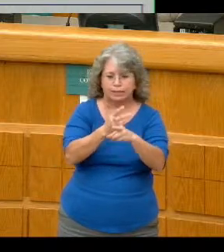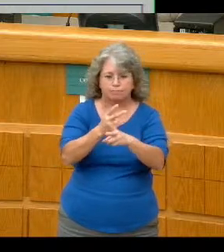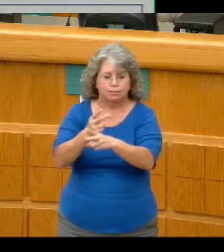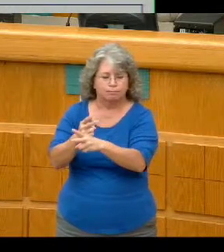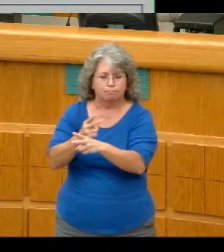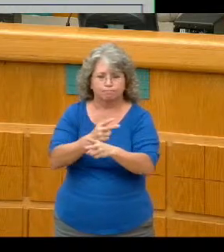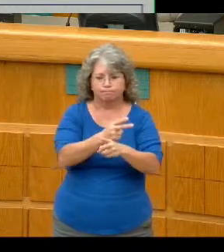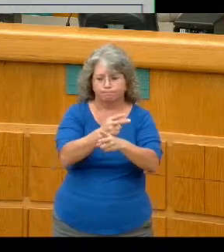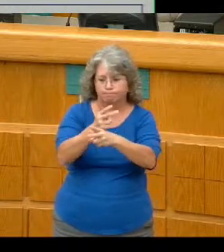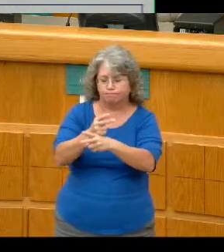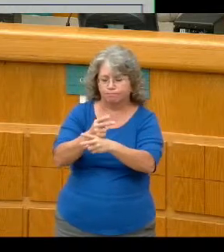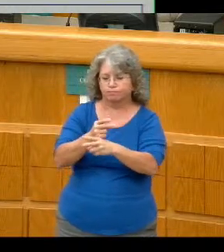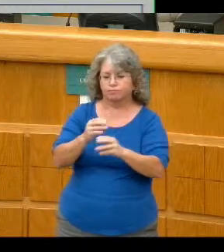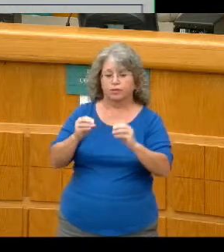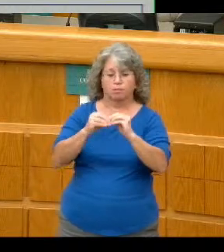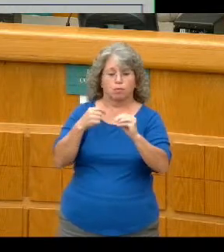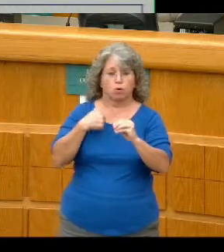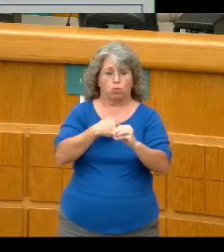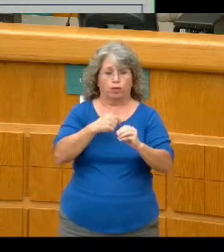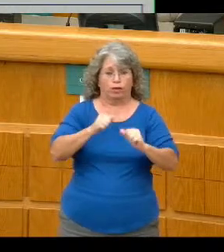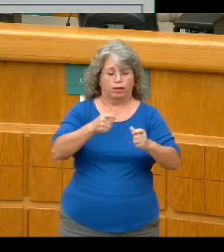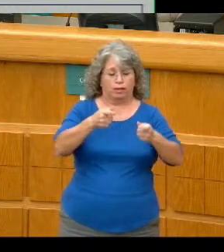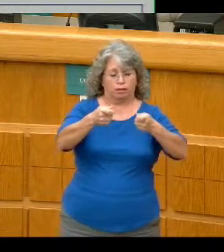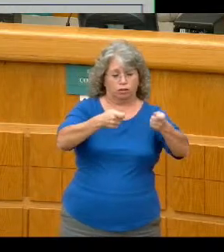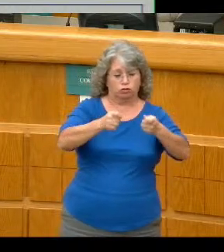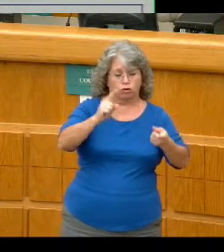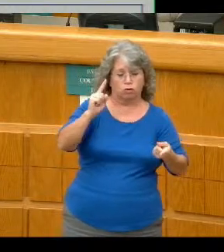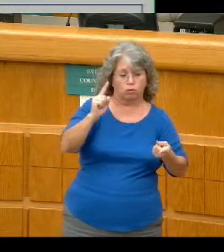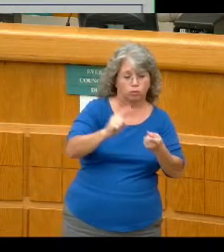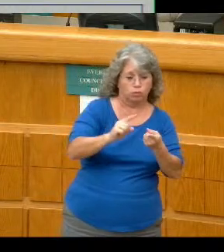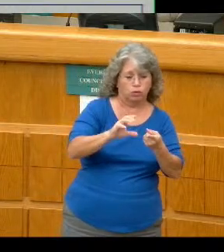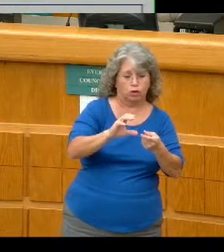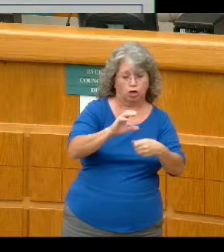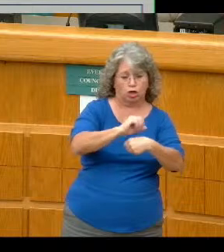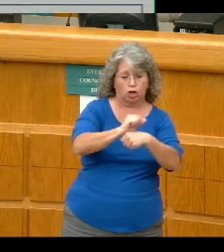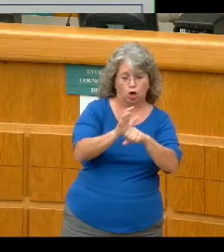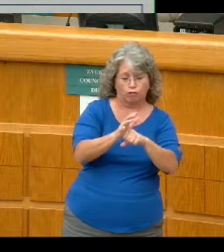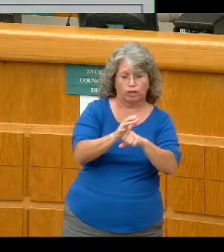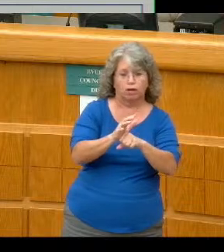we curb COVID right now, we'll